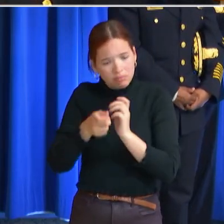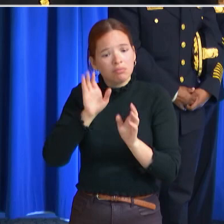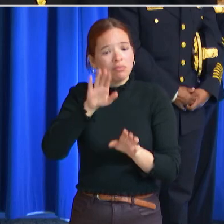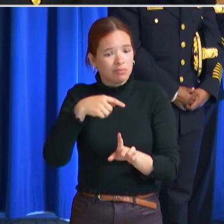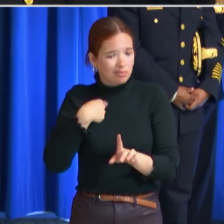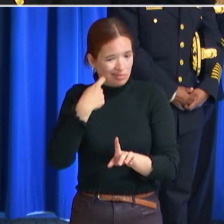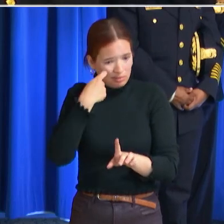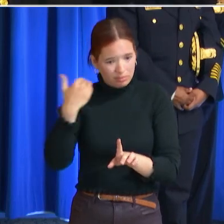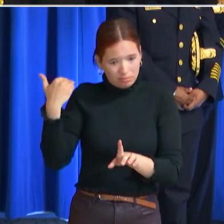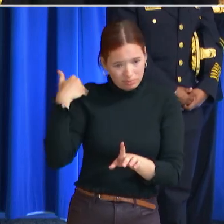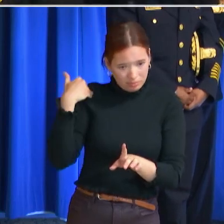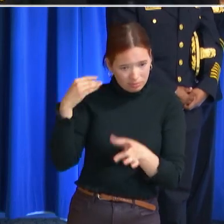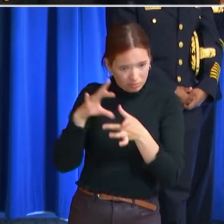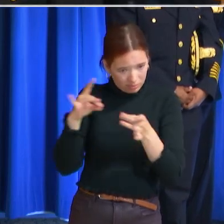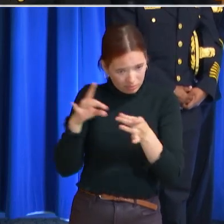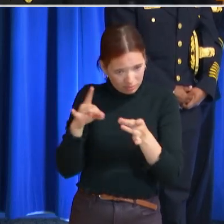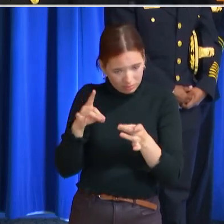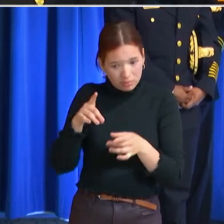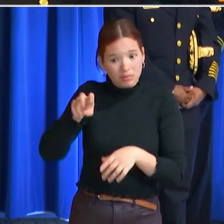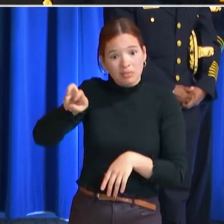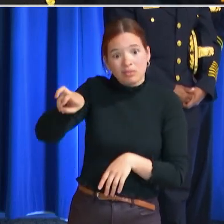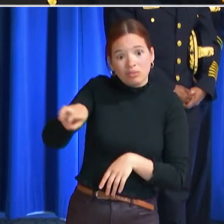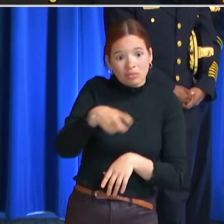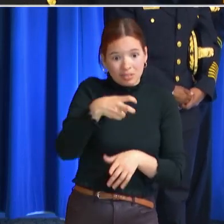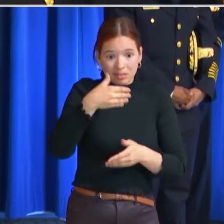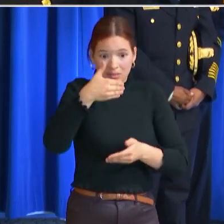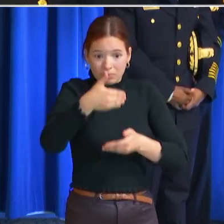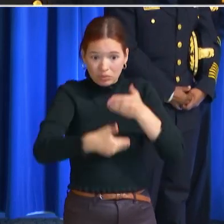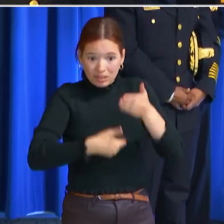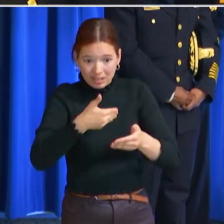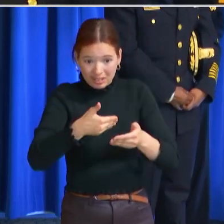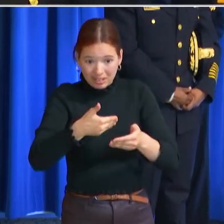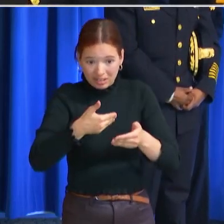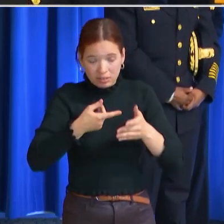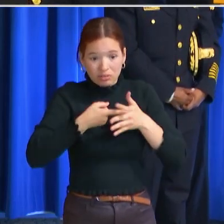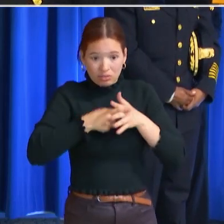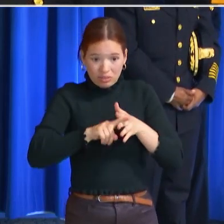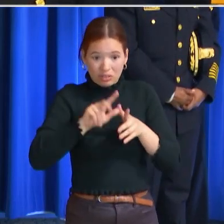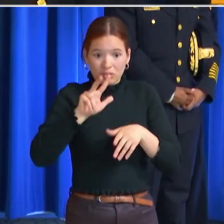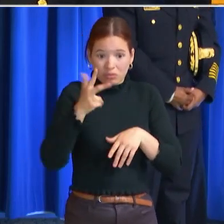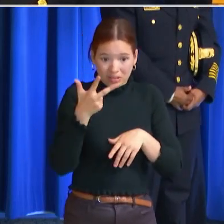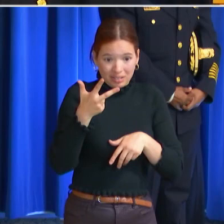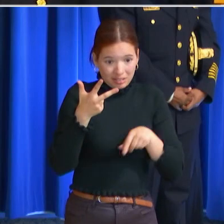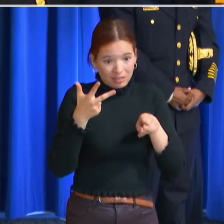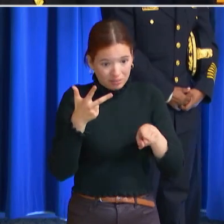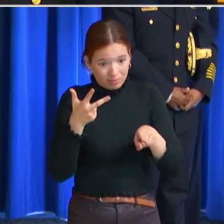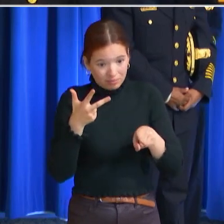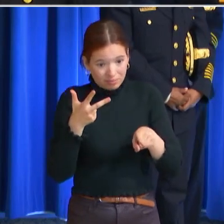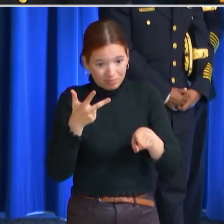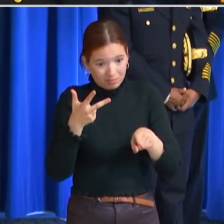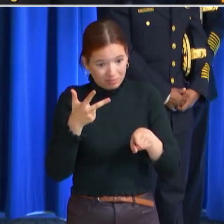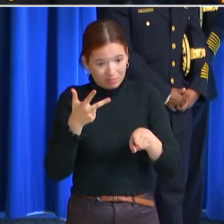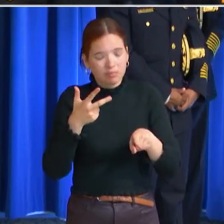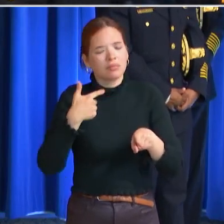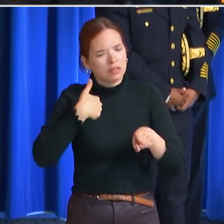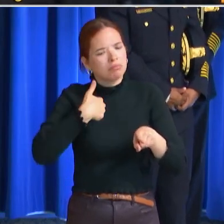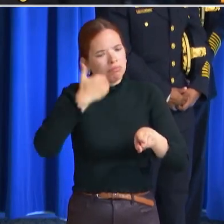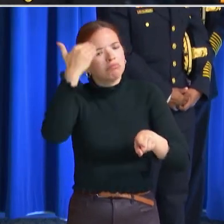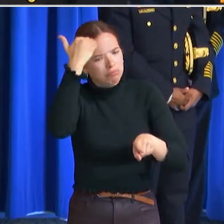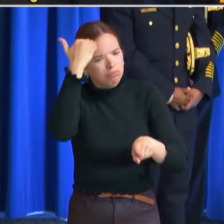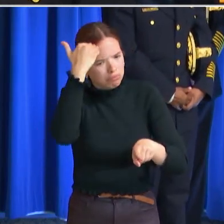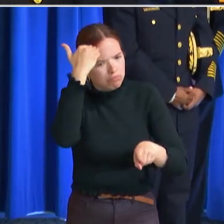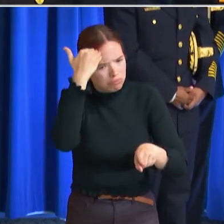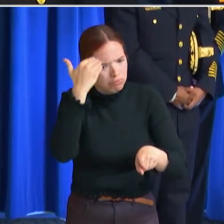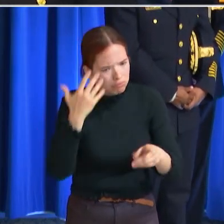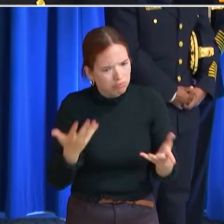a transition process coming into the third term. So I'm fully aware of the number